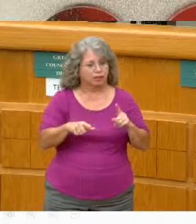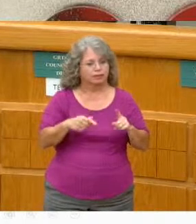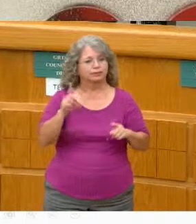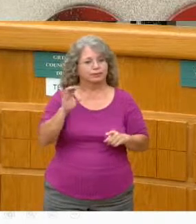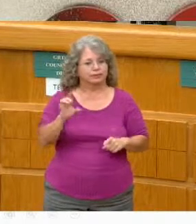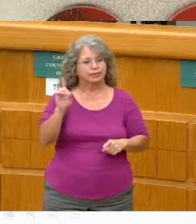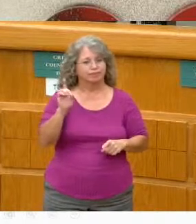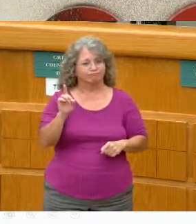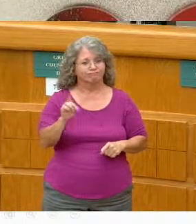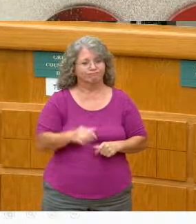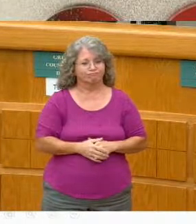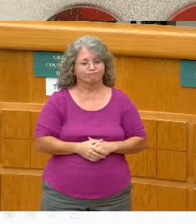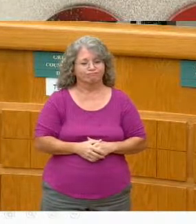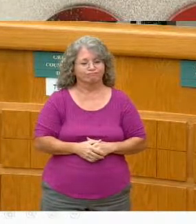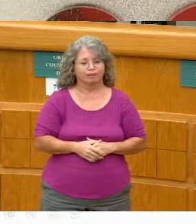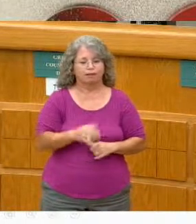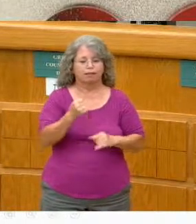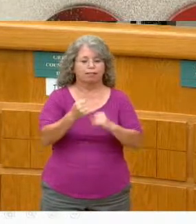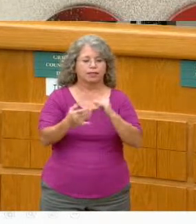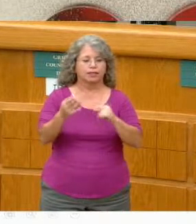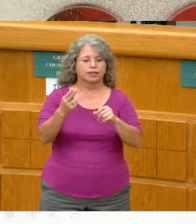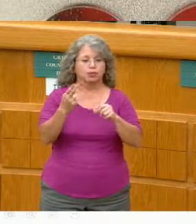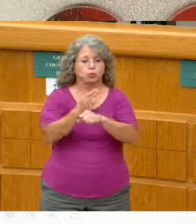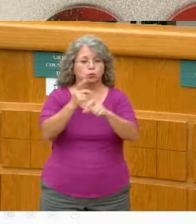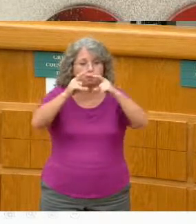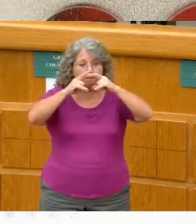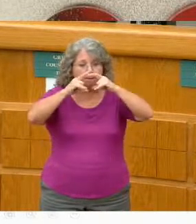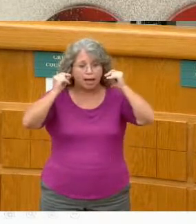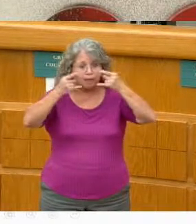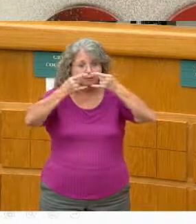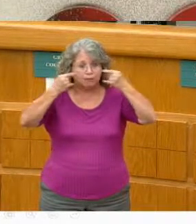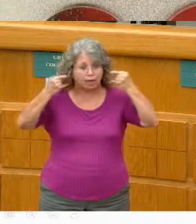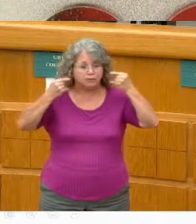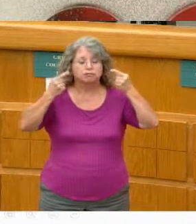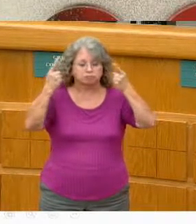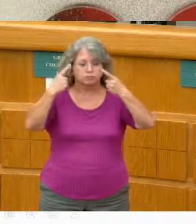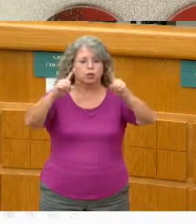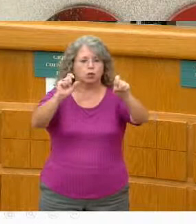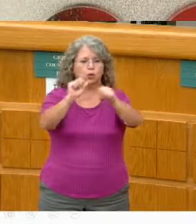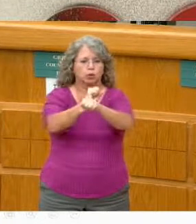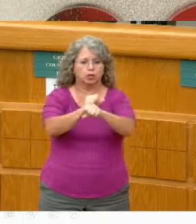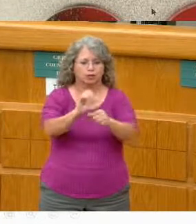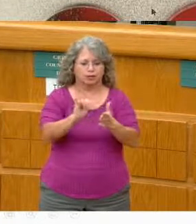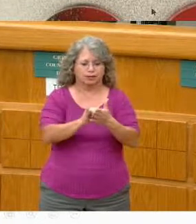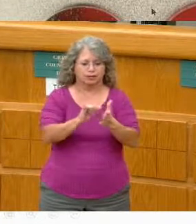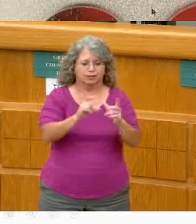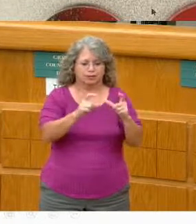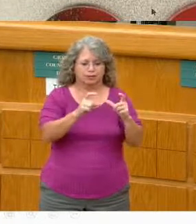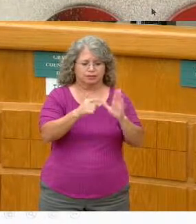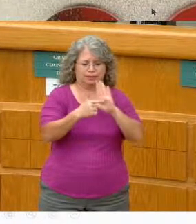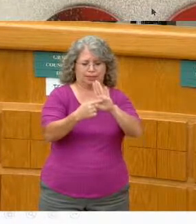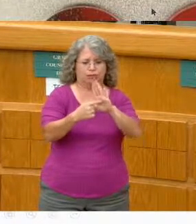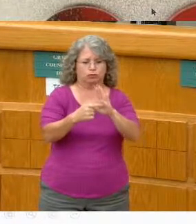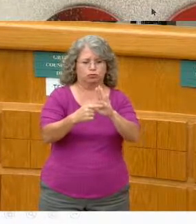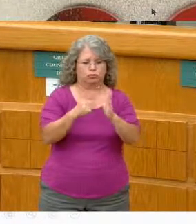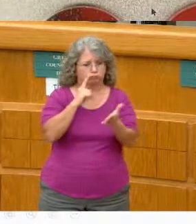have it, and I did. And one last thing, wearing a mask works. These